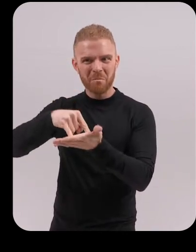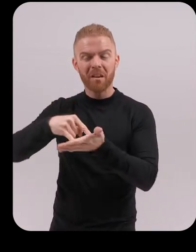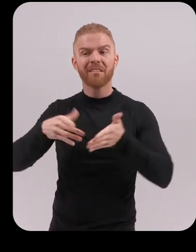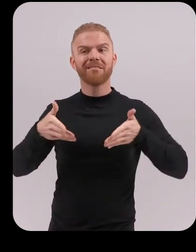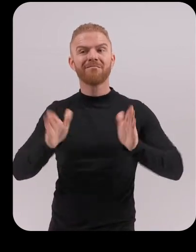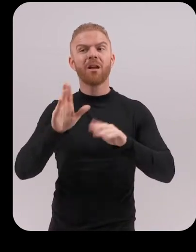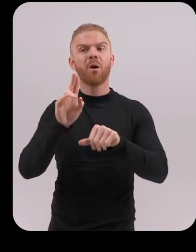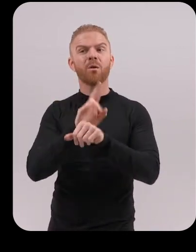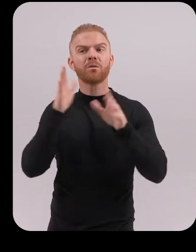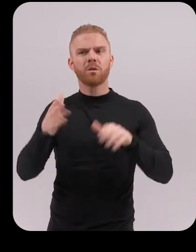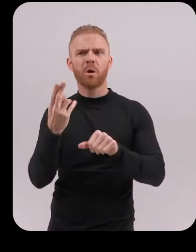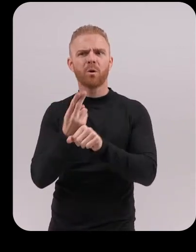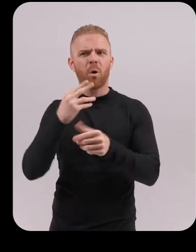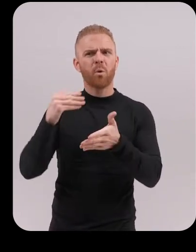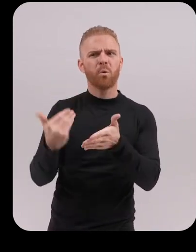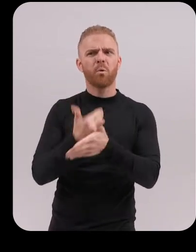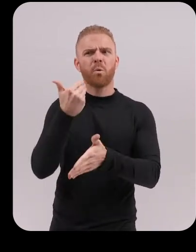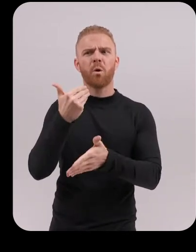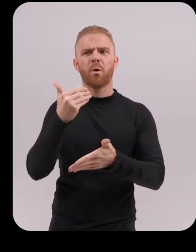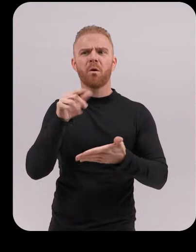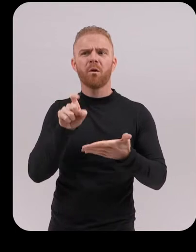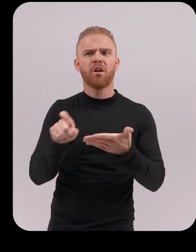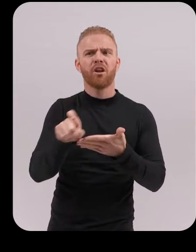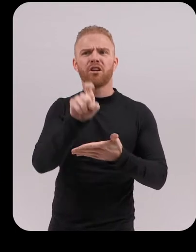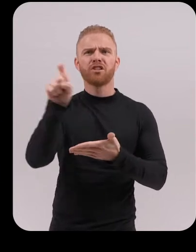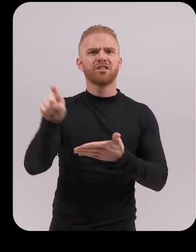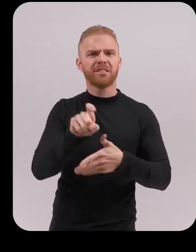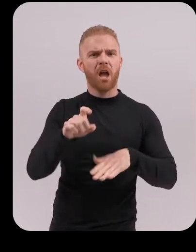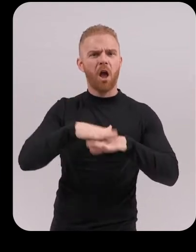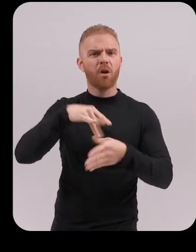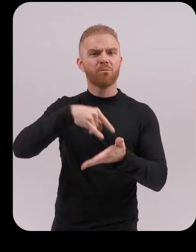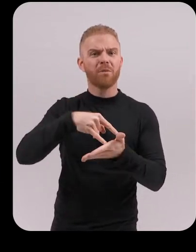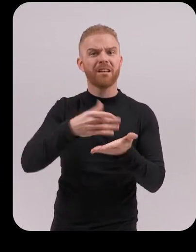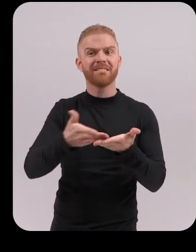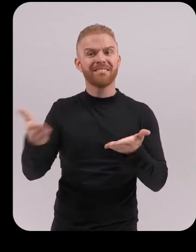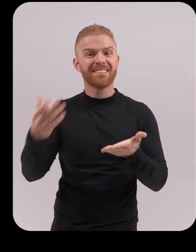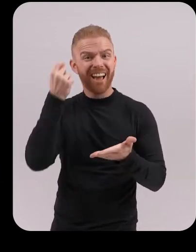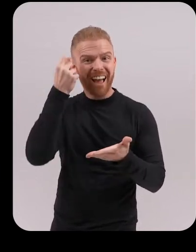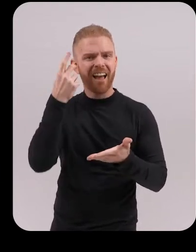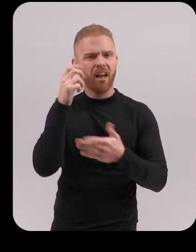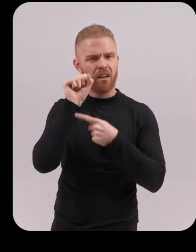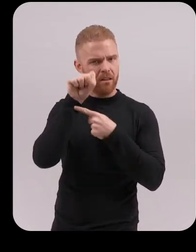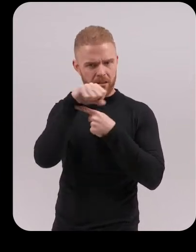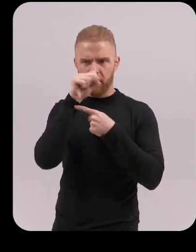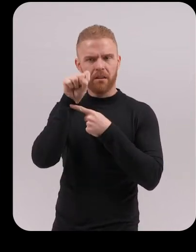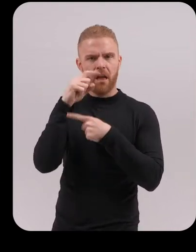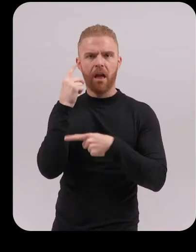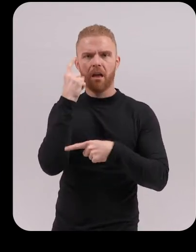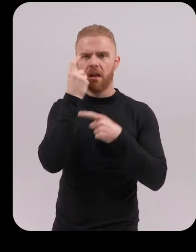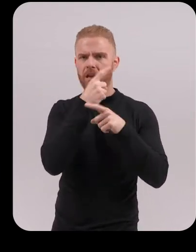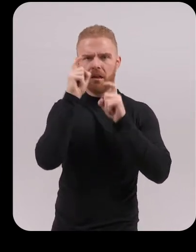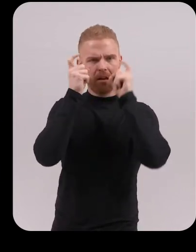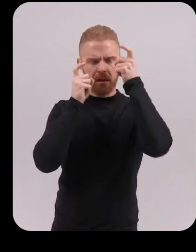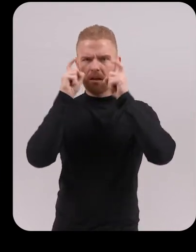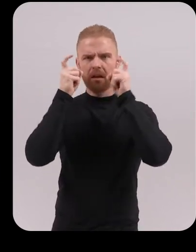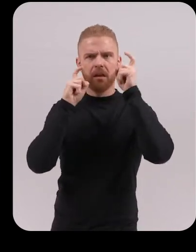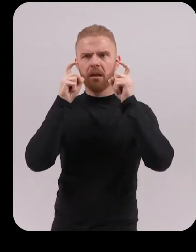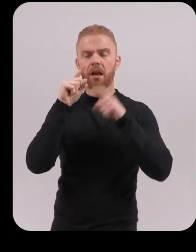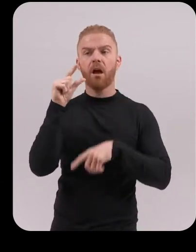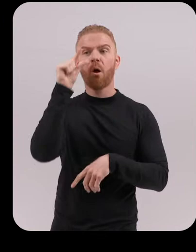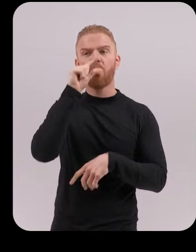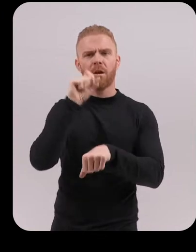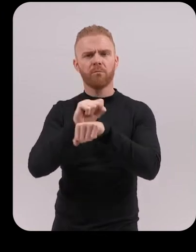a novel virtual cursor on their Android devices just by using their head movement and facial expression. Google is working closely